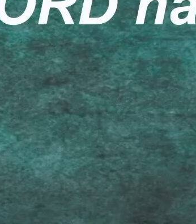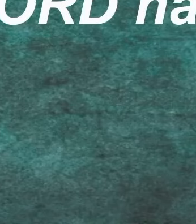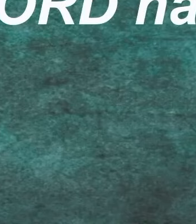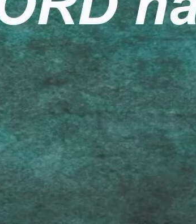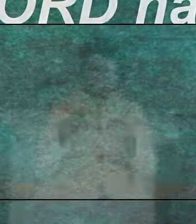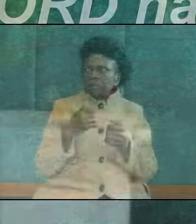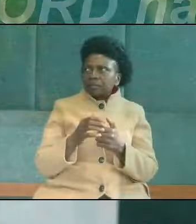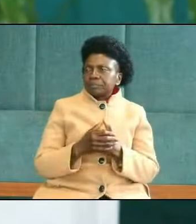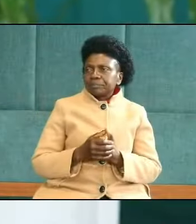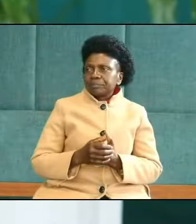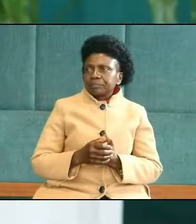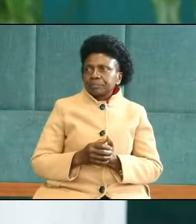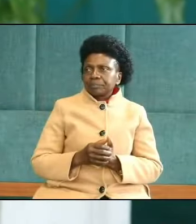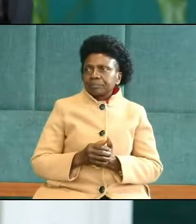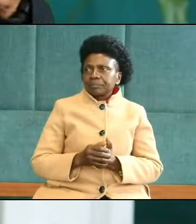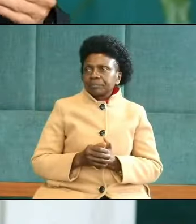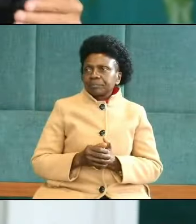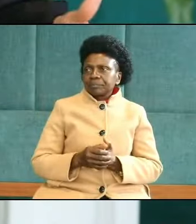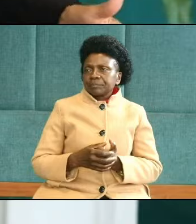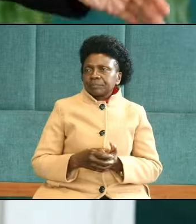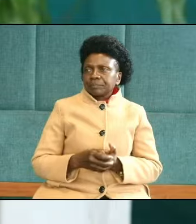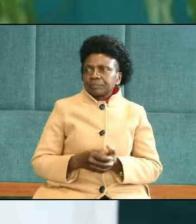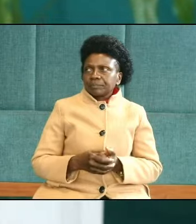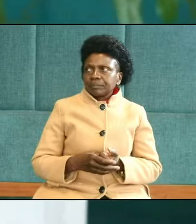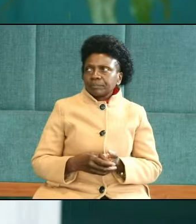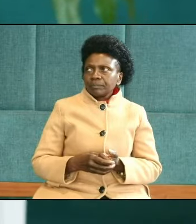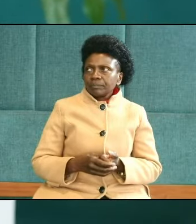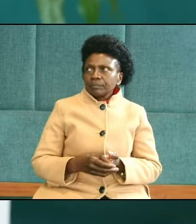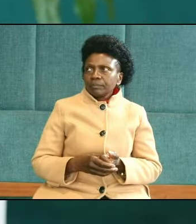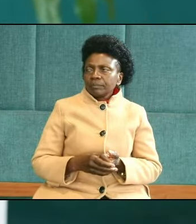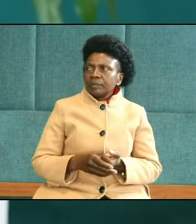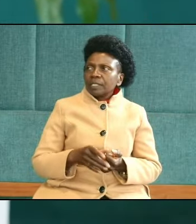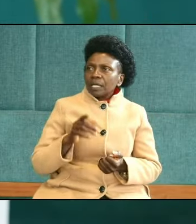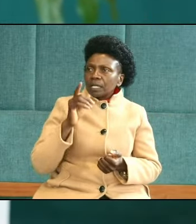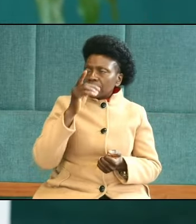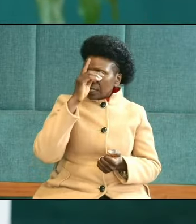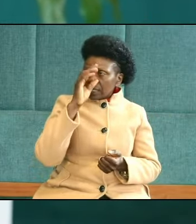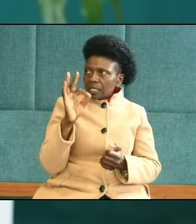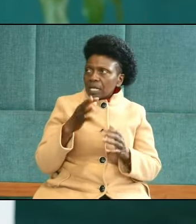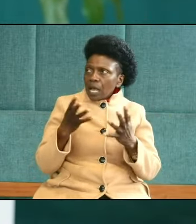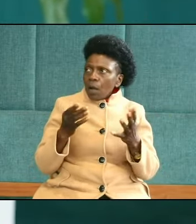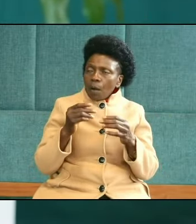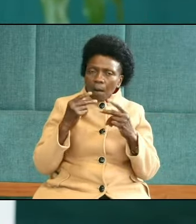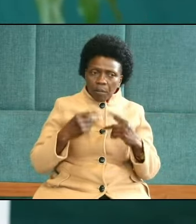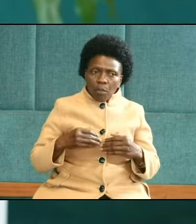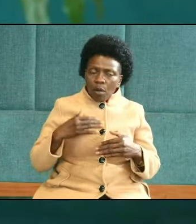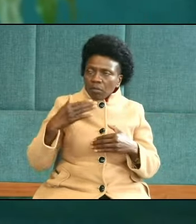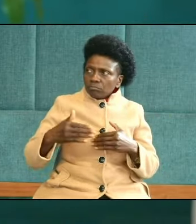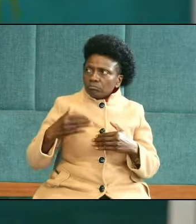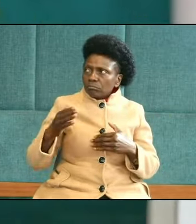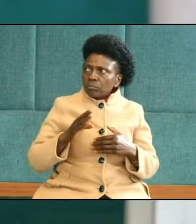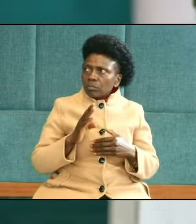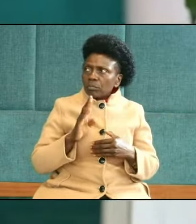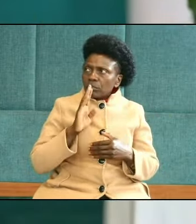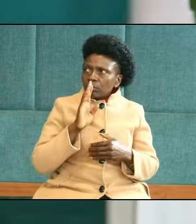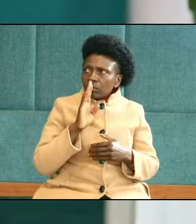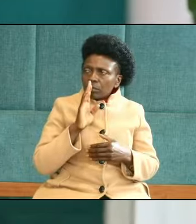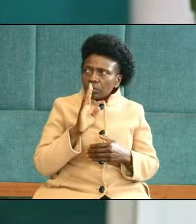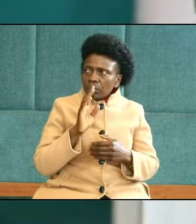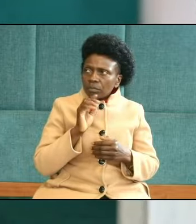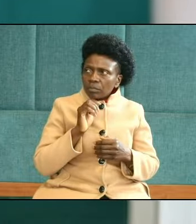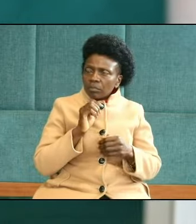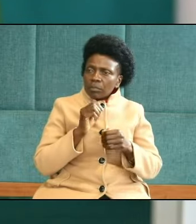Naomi. I find it curious. Is it not curious how people often blame God for